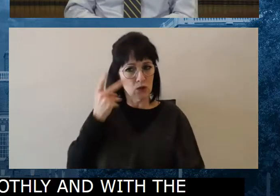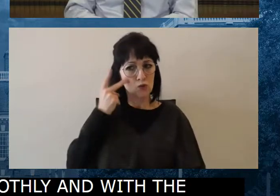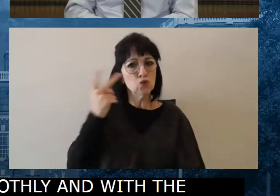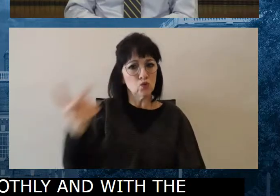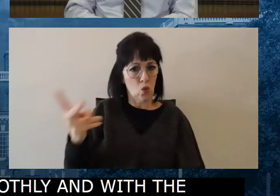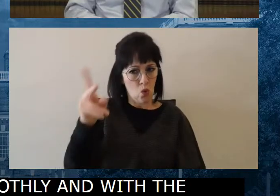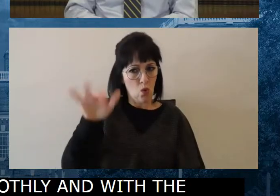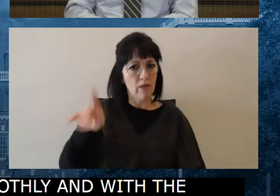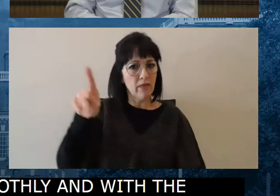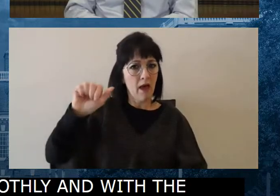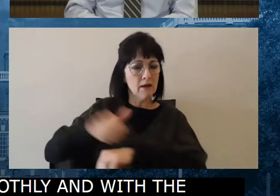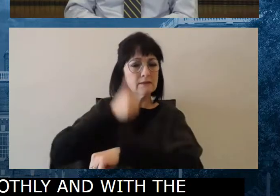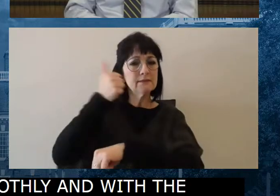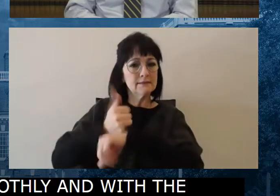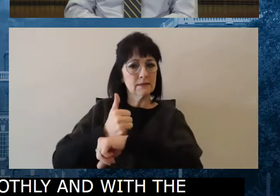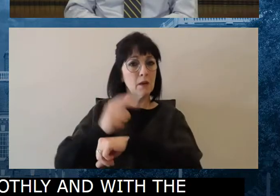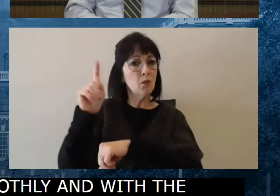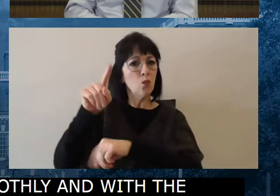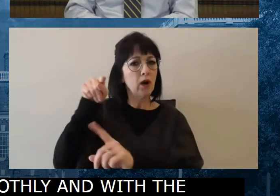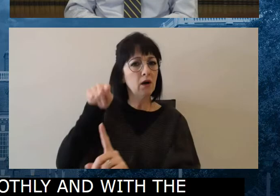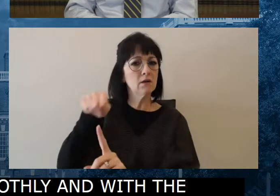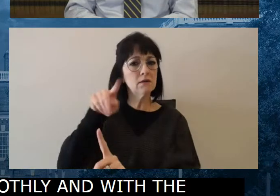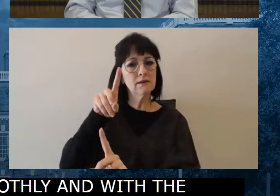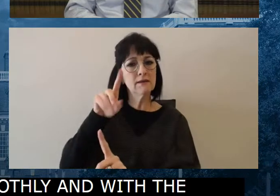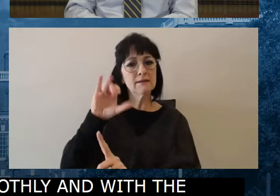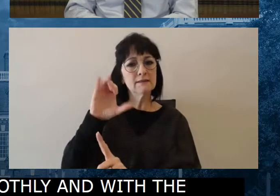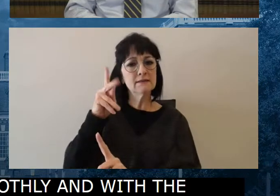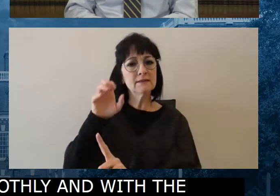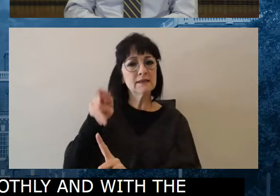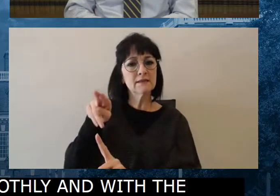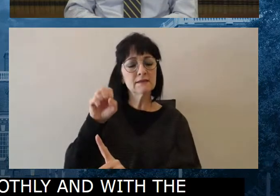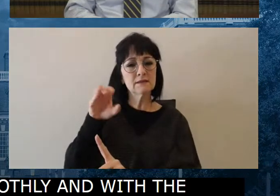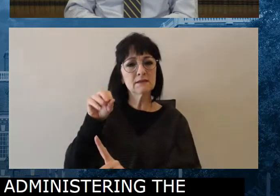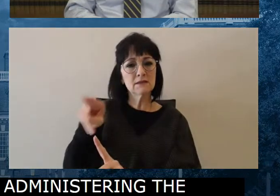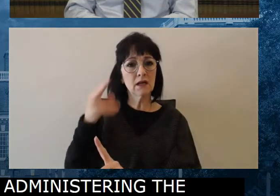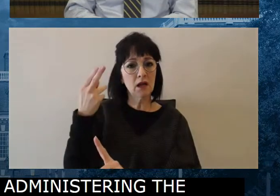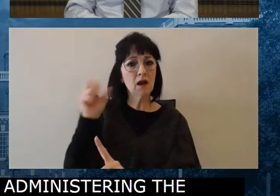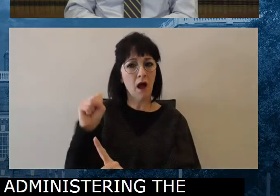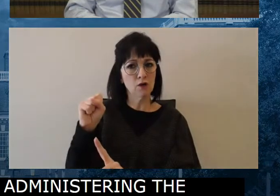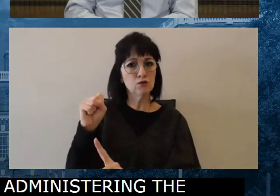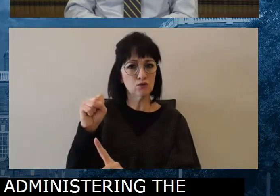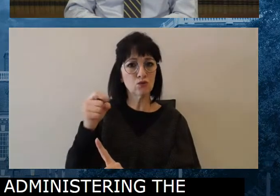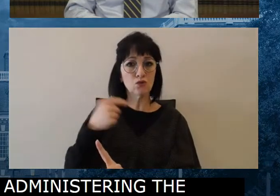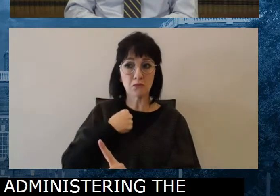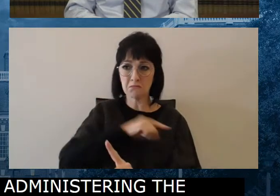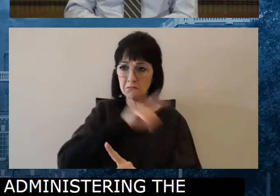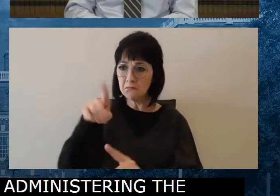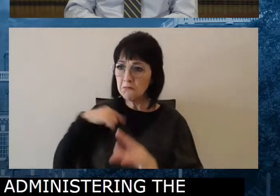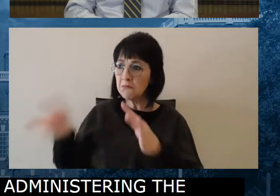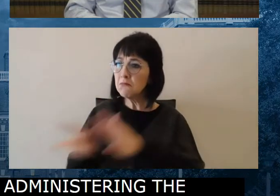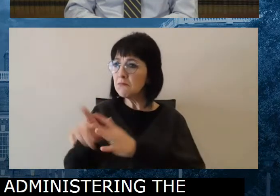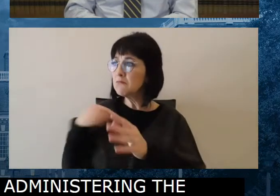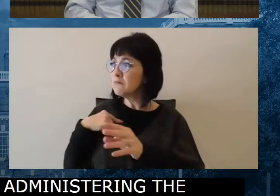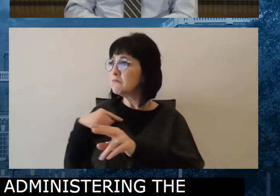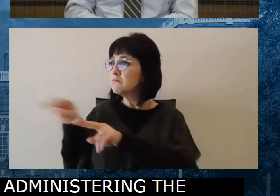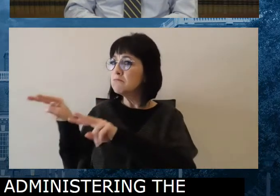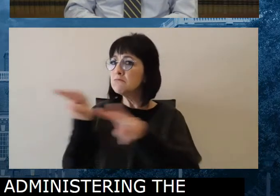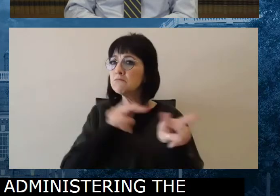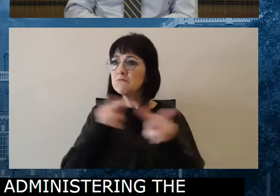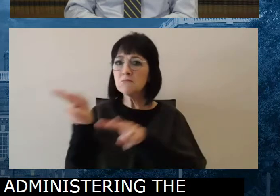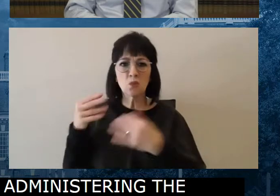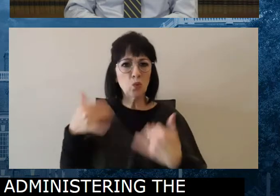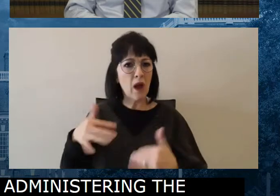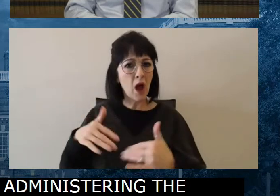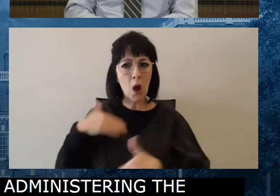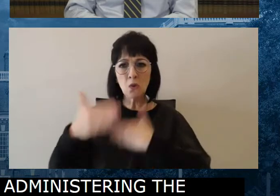at Dickinson High School went very smoothly, and just an incredible effort by everybody